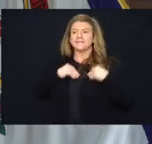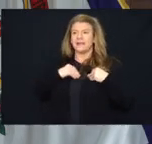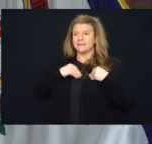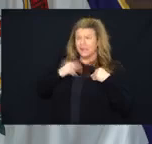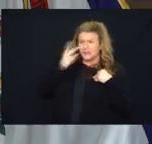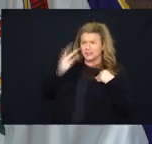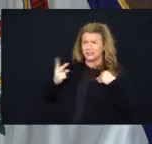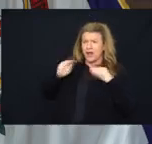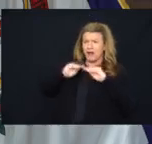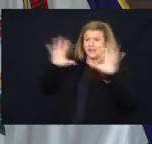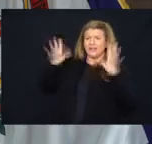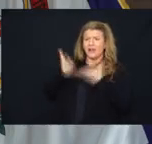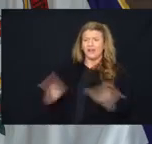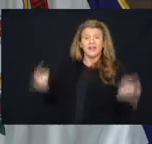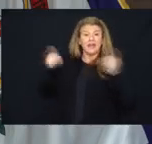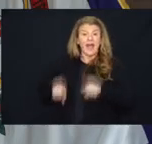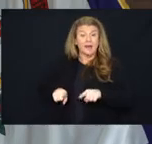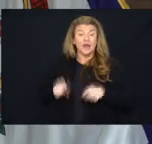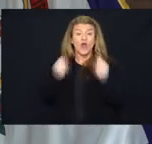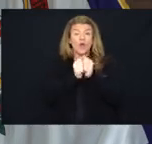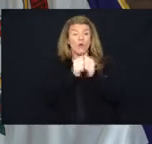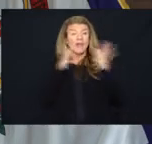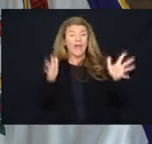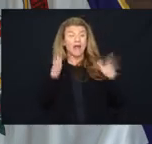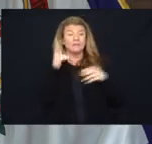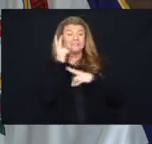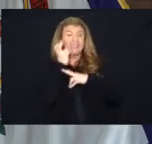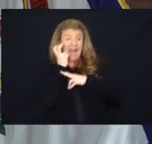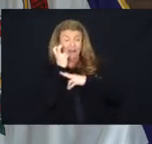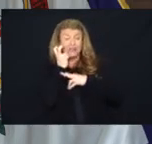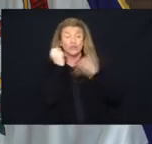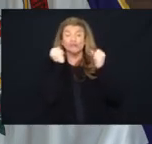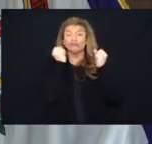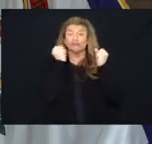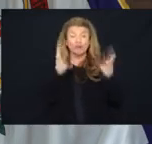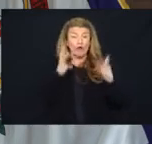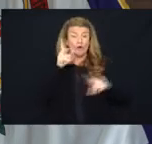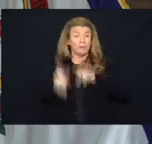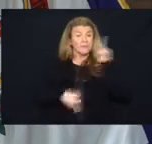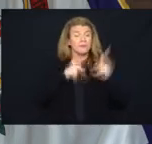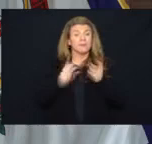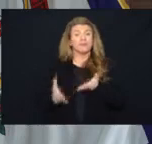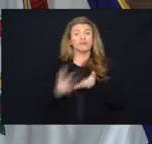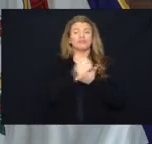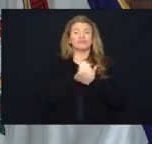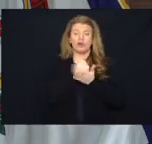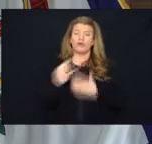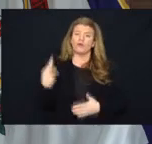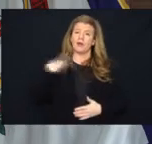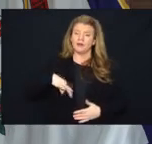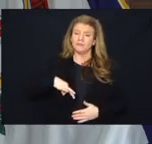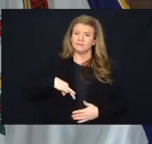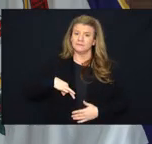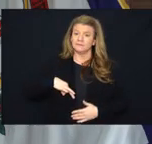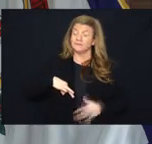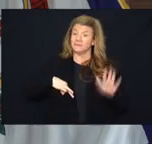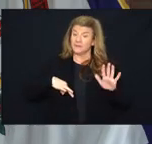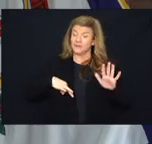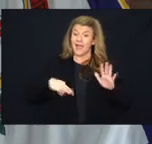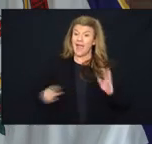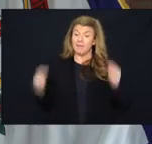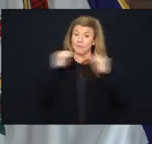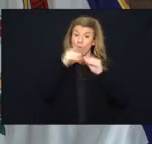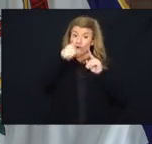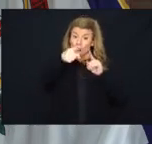vision. And absolutely, without any question, so many people deserve a lot of credit in West Virginia, and more than anything, you